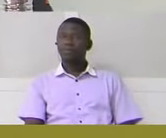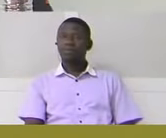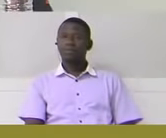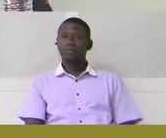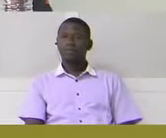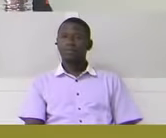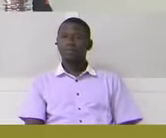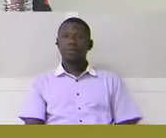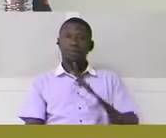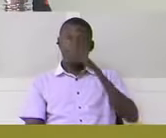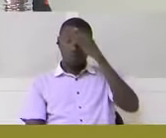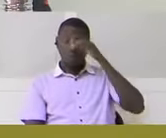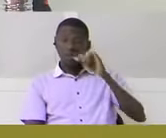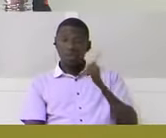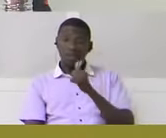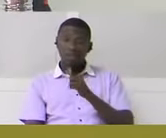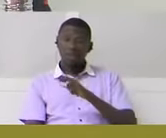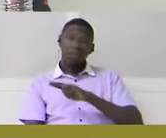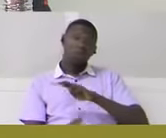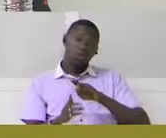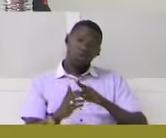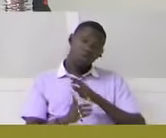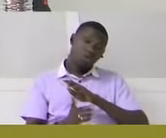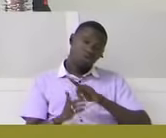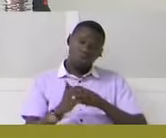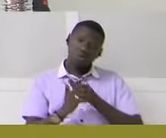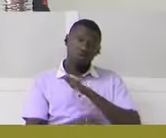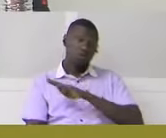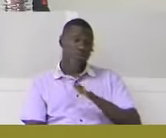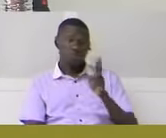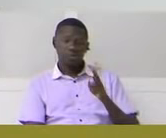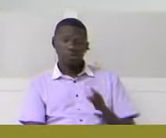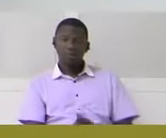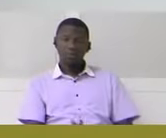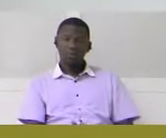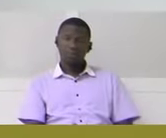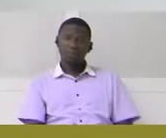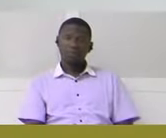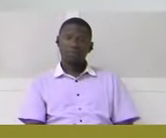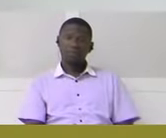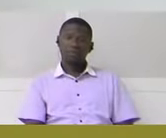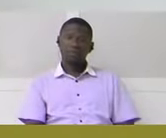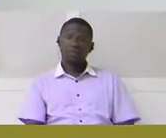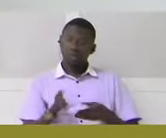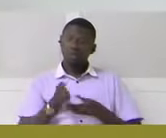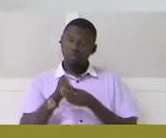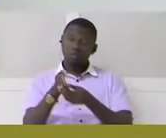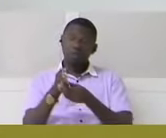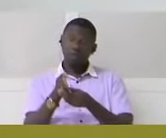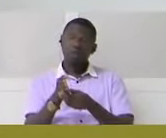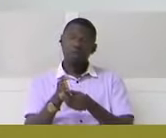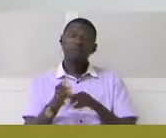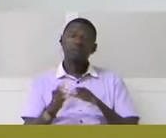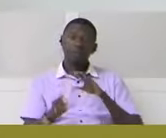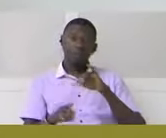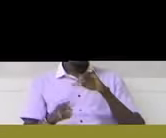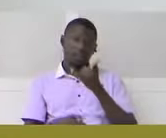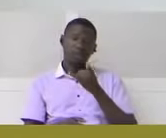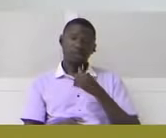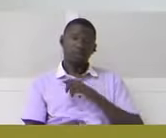Are you agreeing or not? Son Taliban fue manson. Commanders, they can do that. Commander also okay,